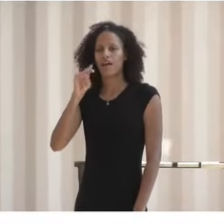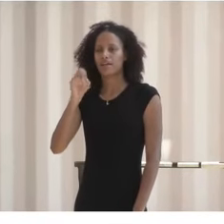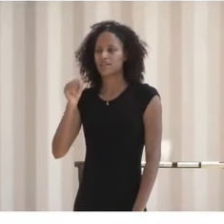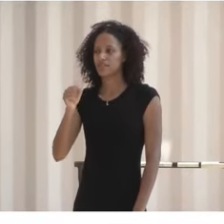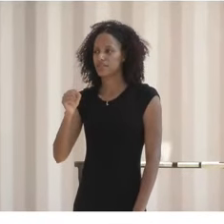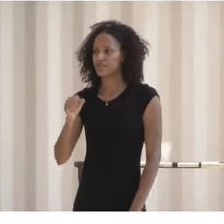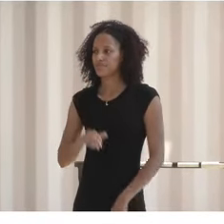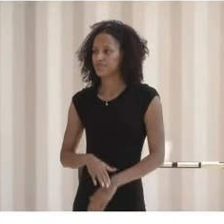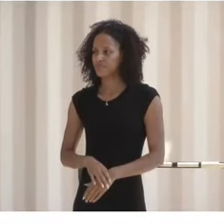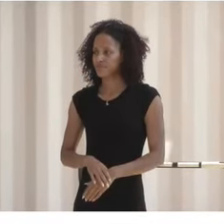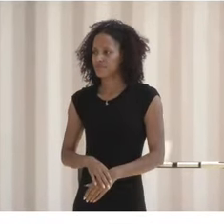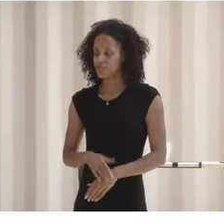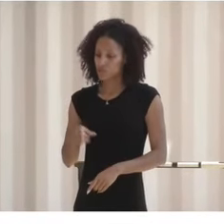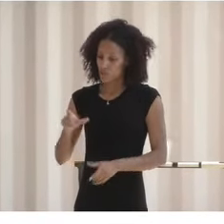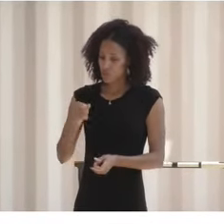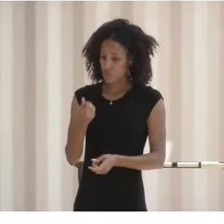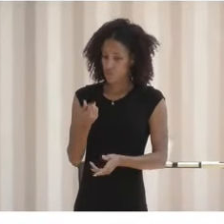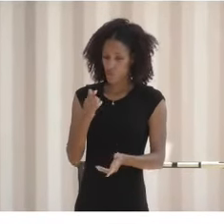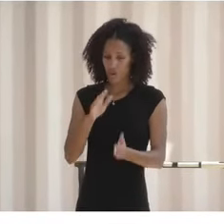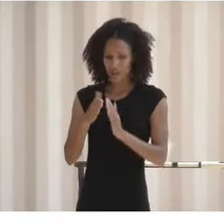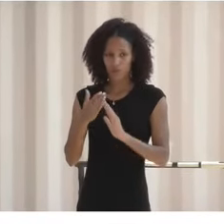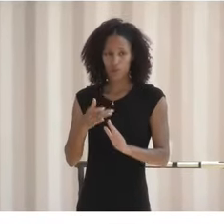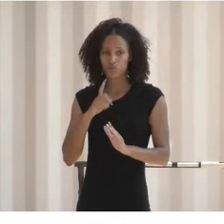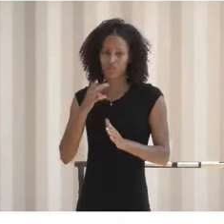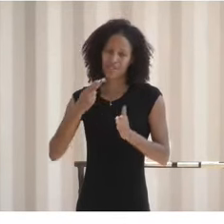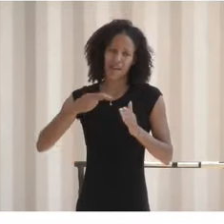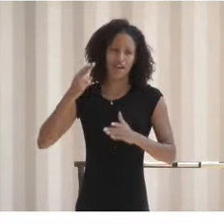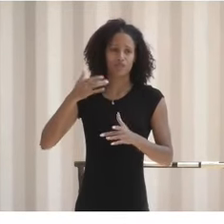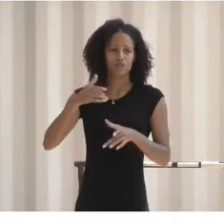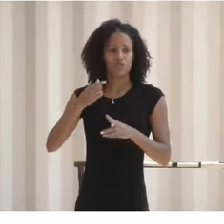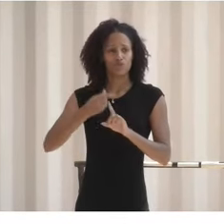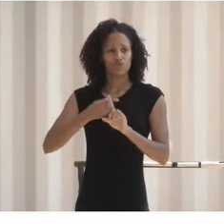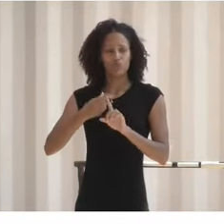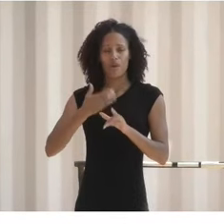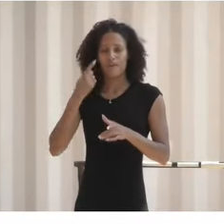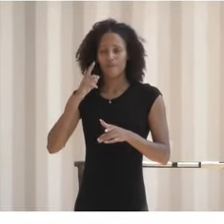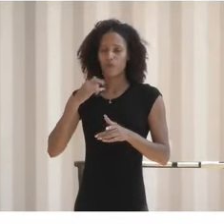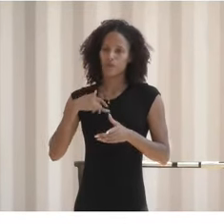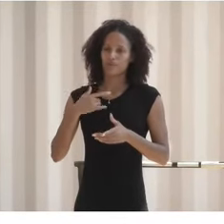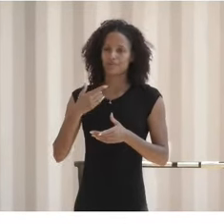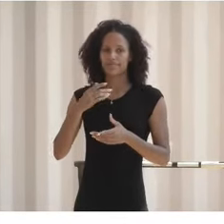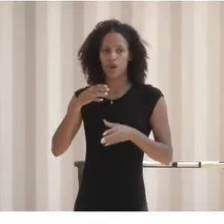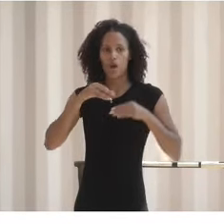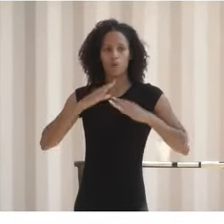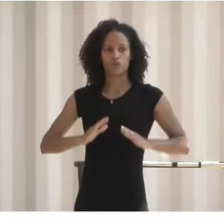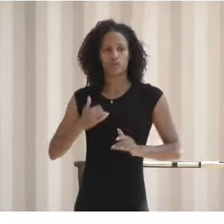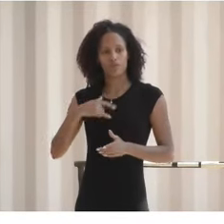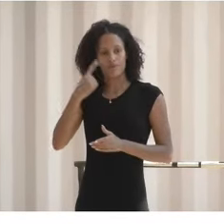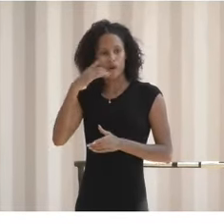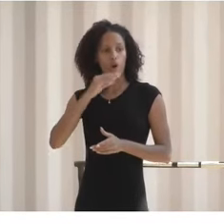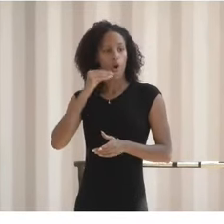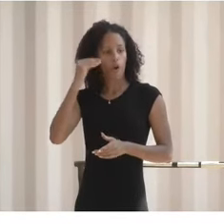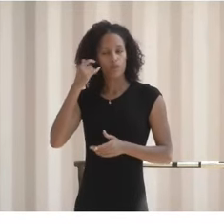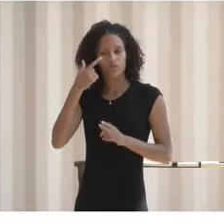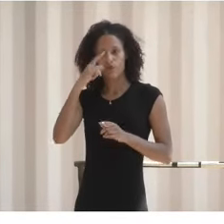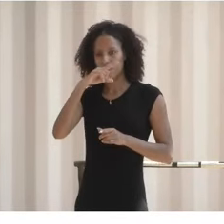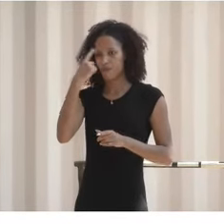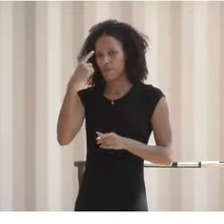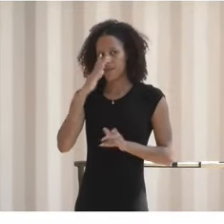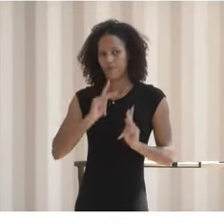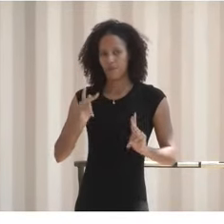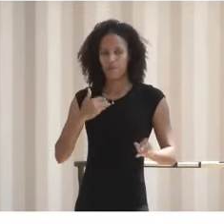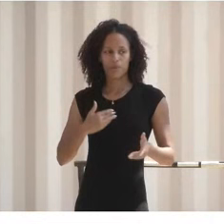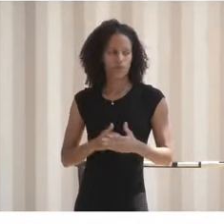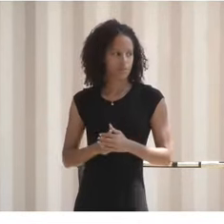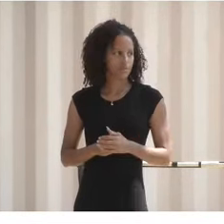Hunters Point is a neighborhood with the highest rates of home ownership among Black people. It has also suffered from generations of environmental